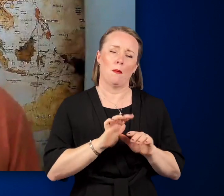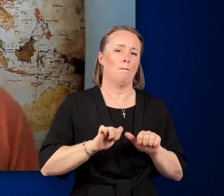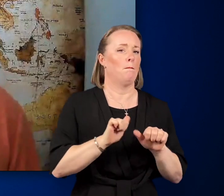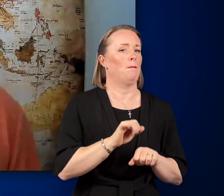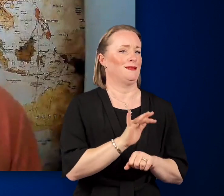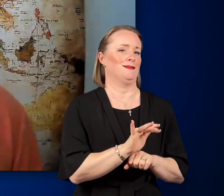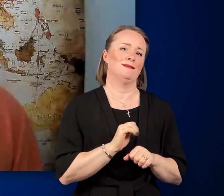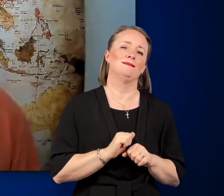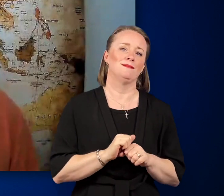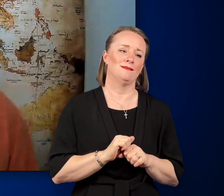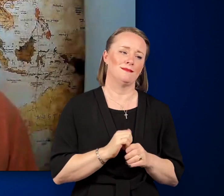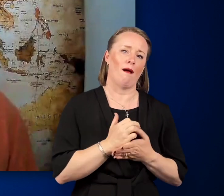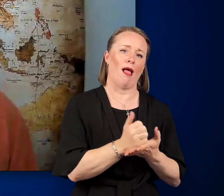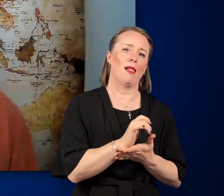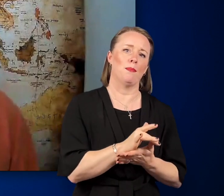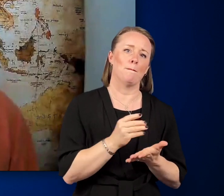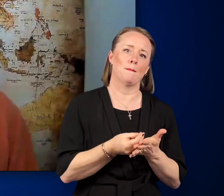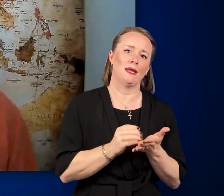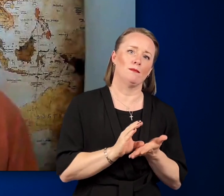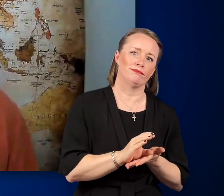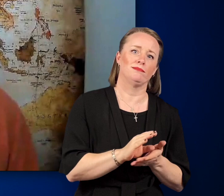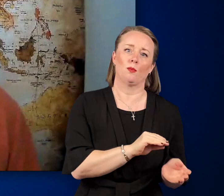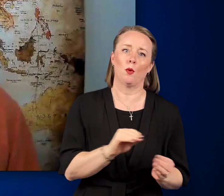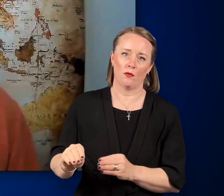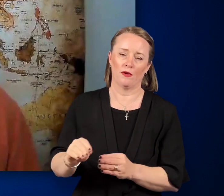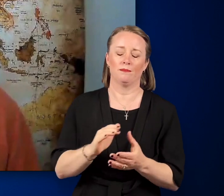blessing to be able to do.